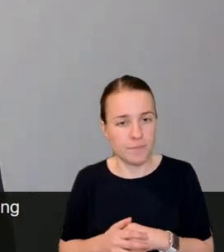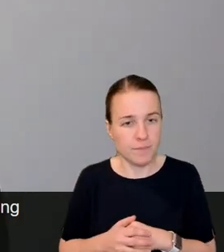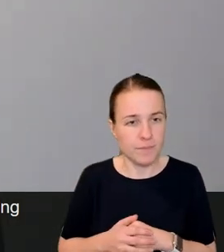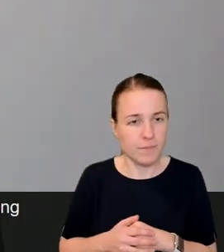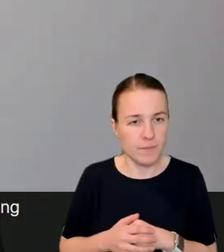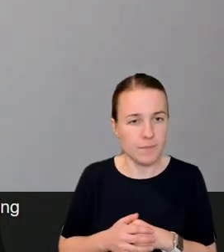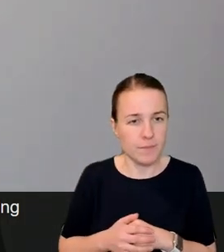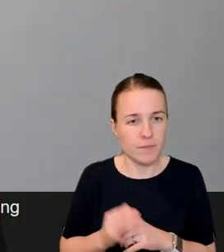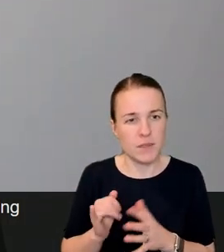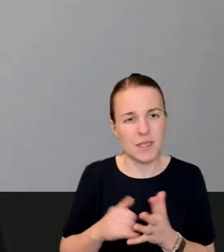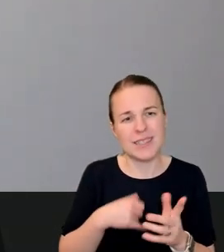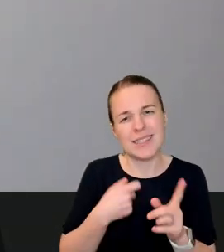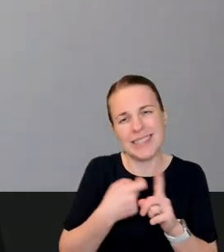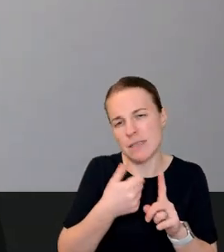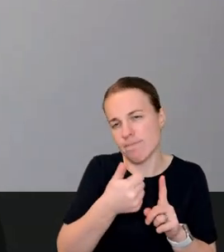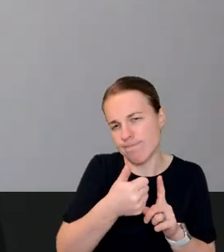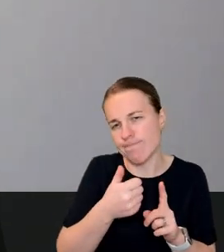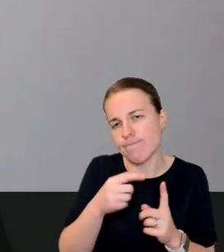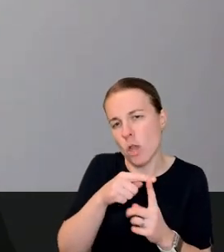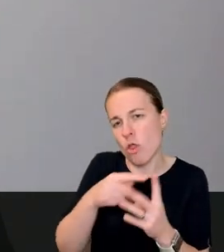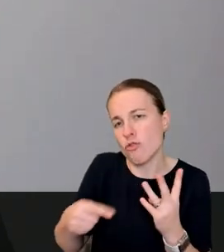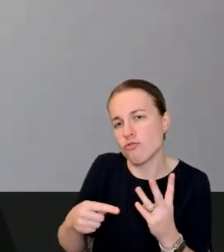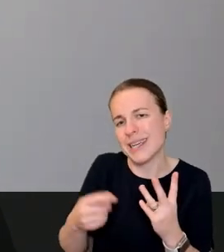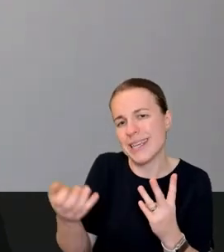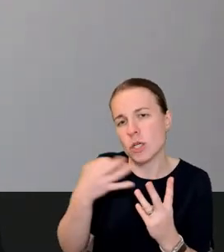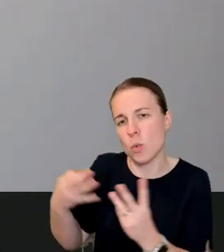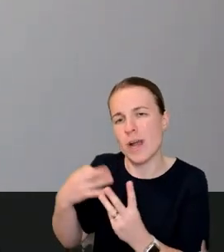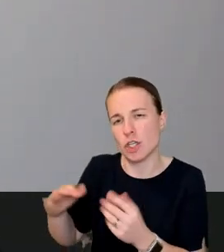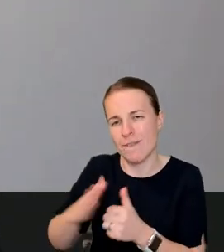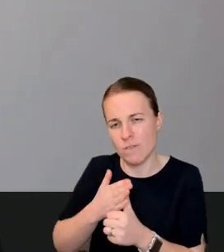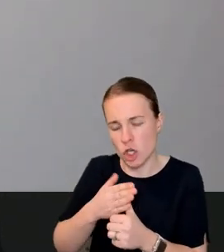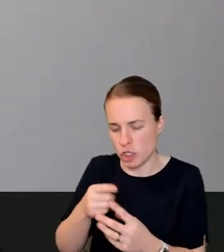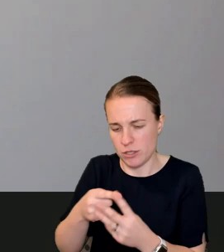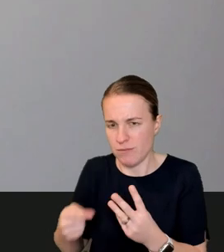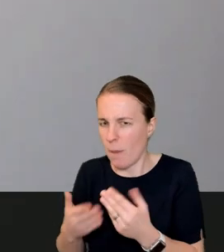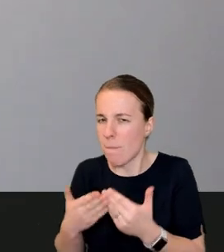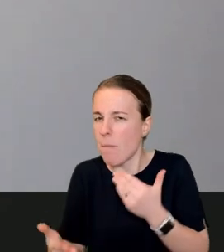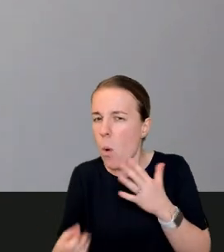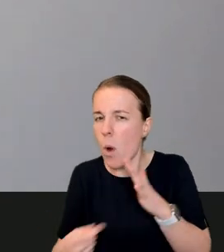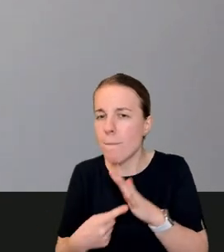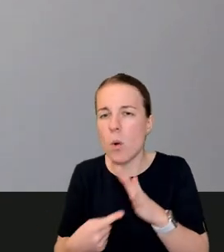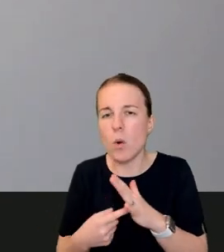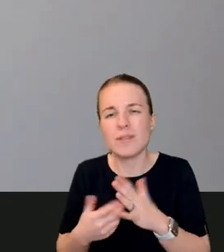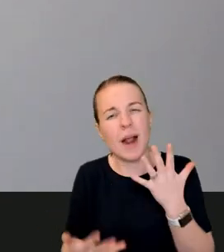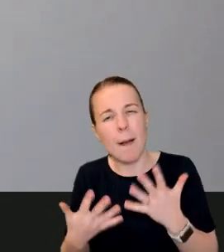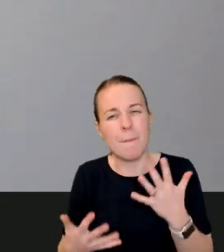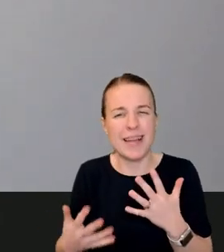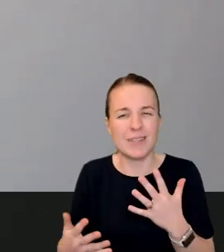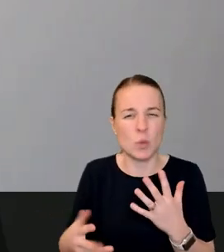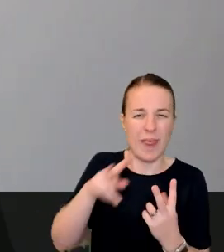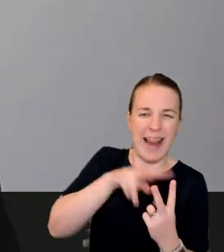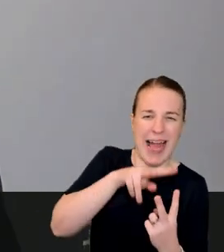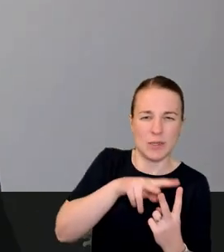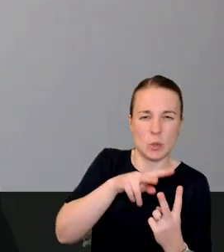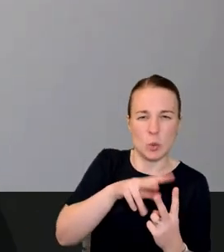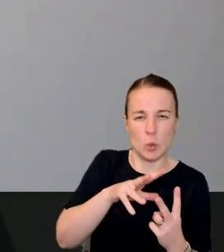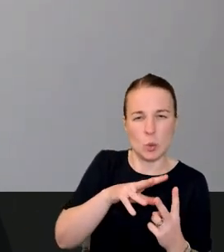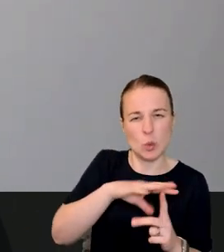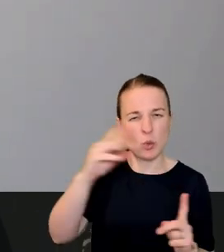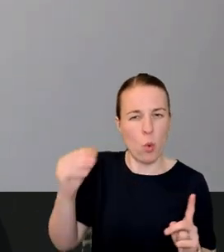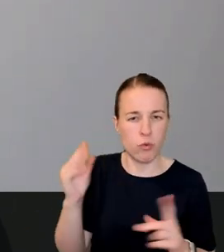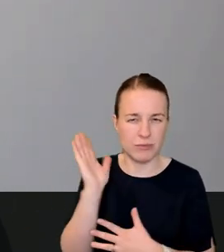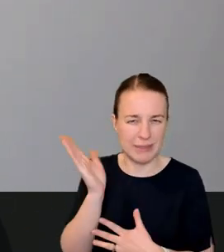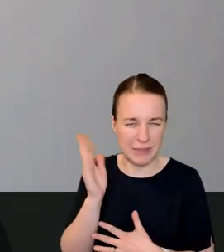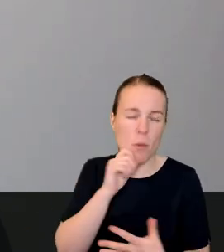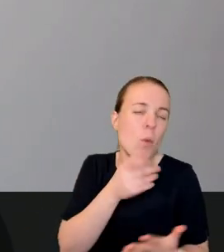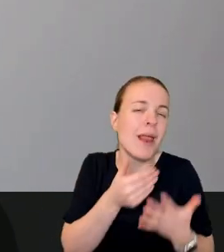three questions from the Londoners first, because they're far more important than the last two Tory speeches. But I will deal with the last two Tory